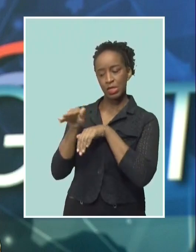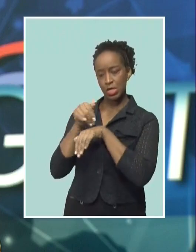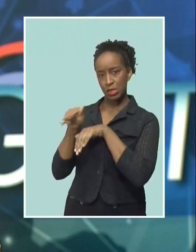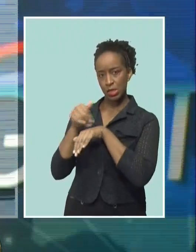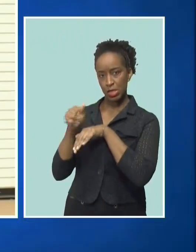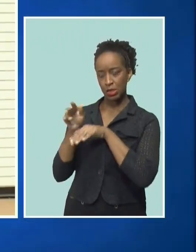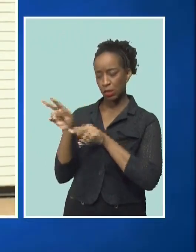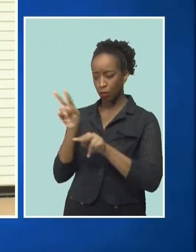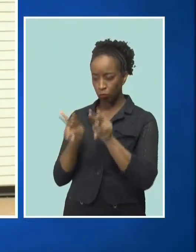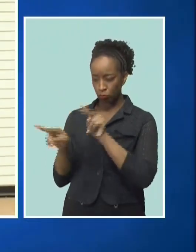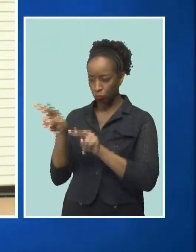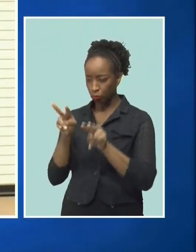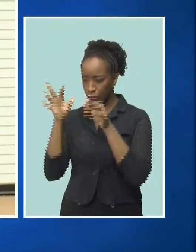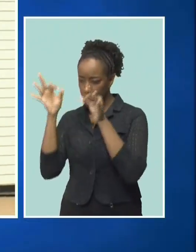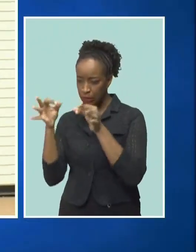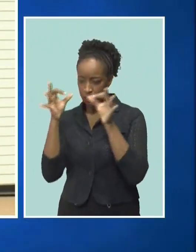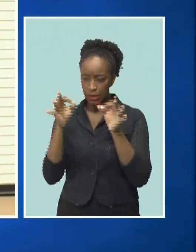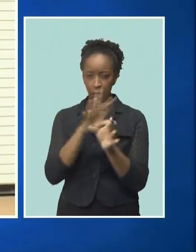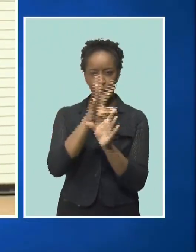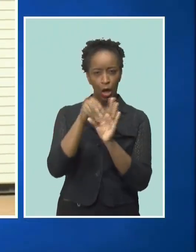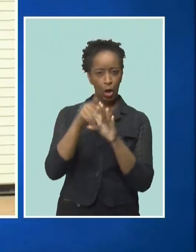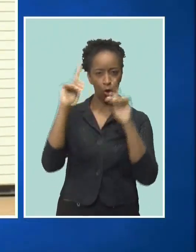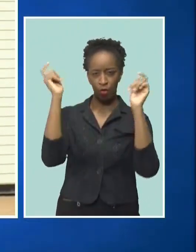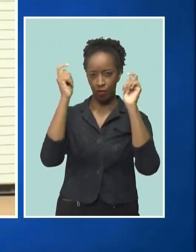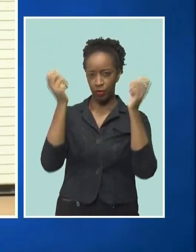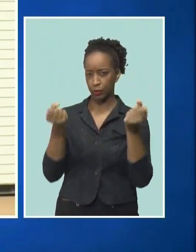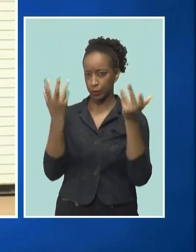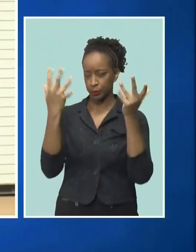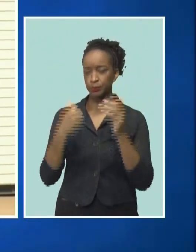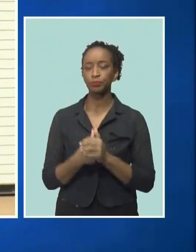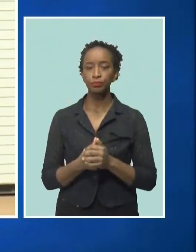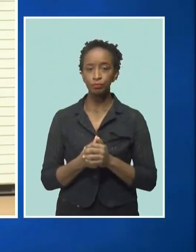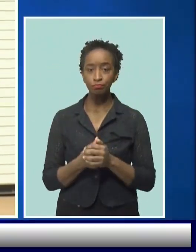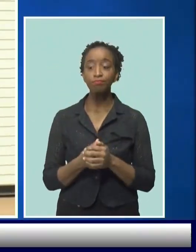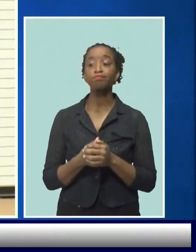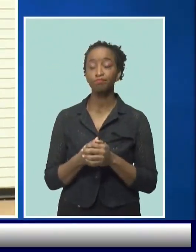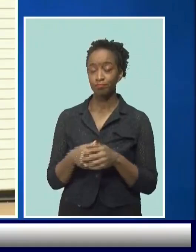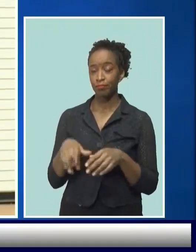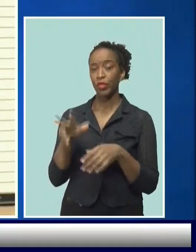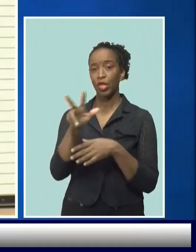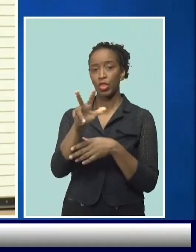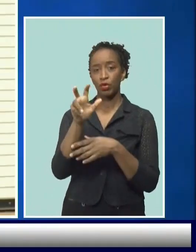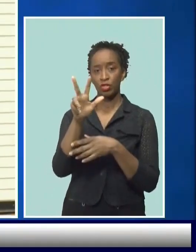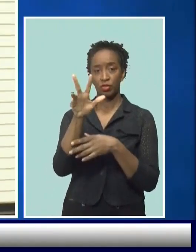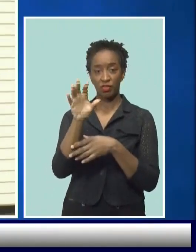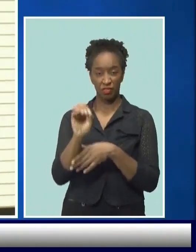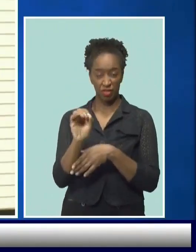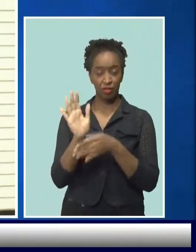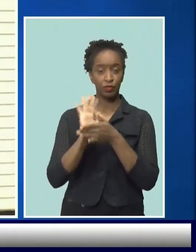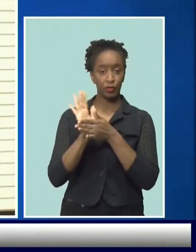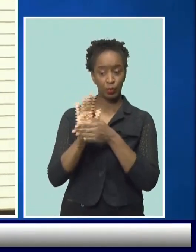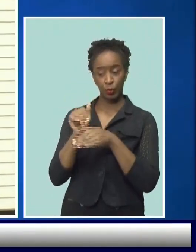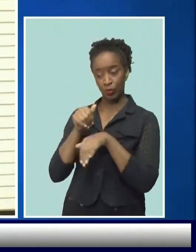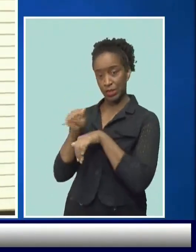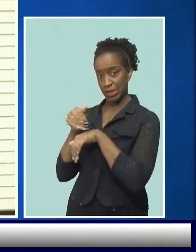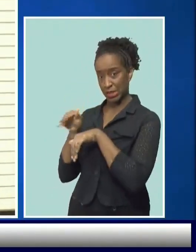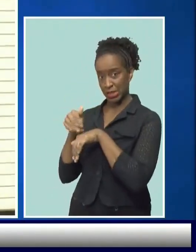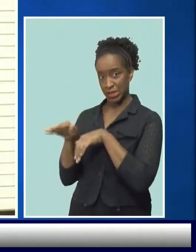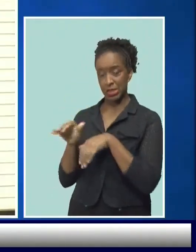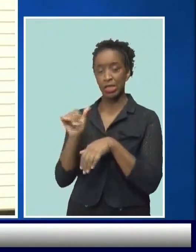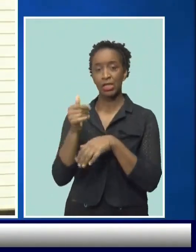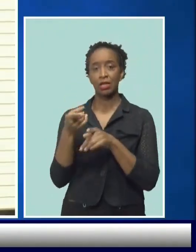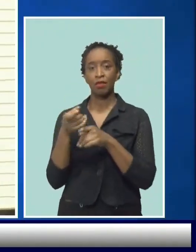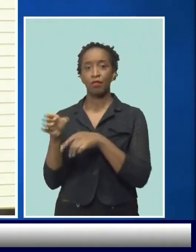This year, as we received over 350 films, 10 from Barbados, 11